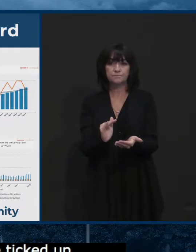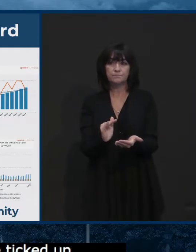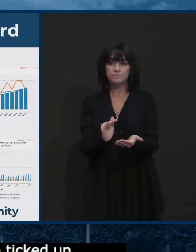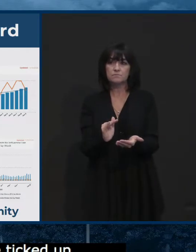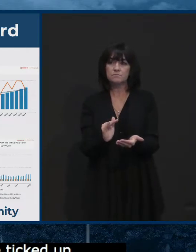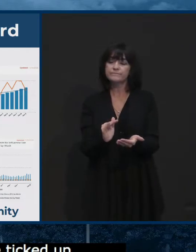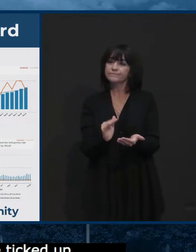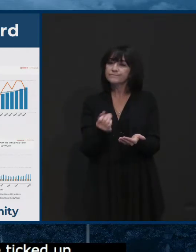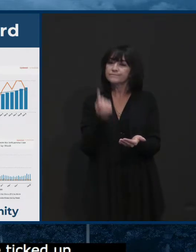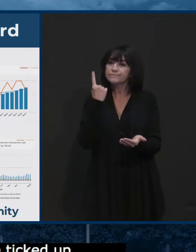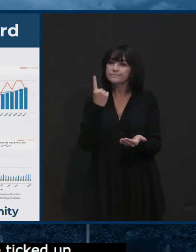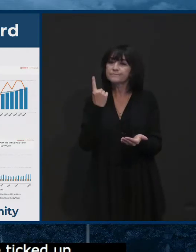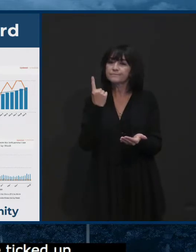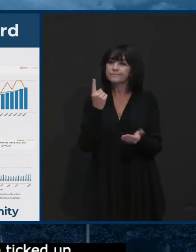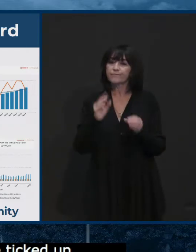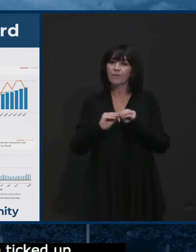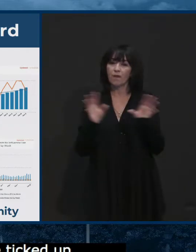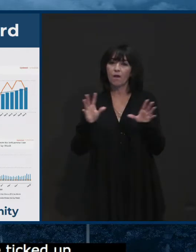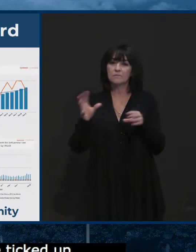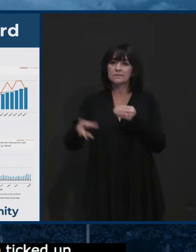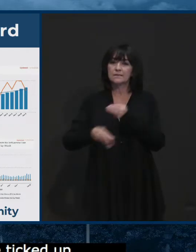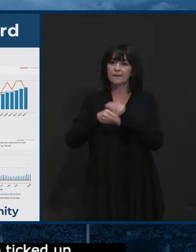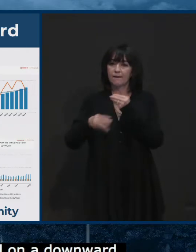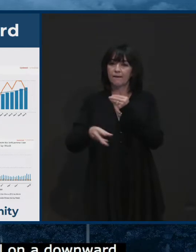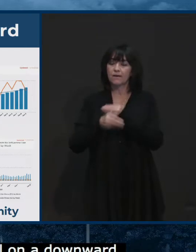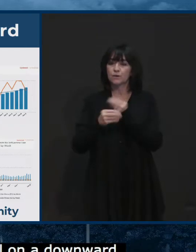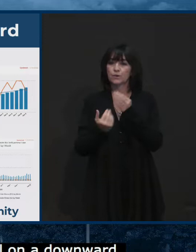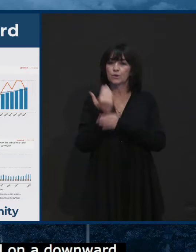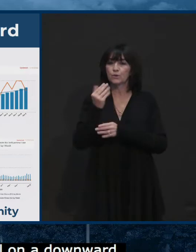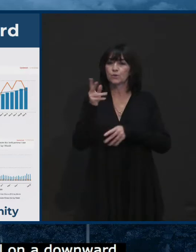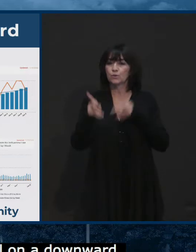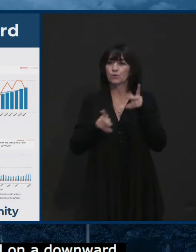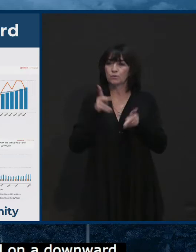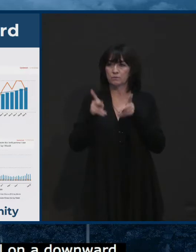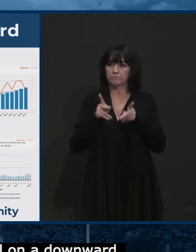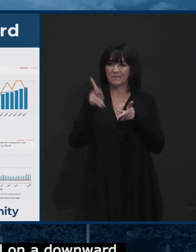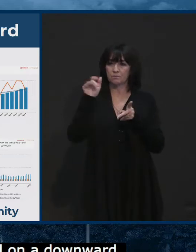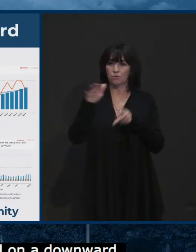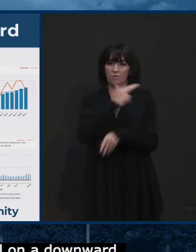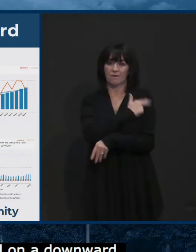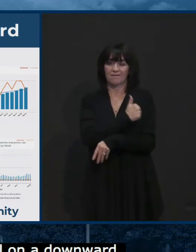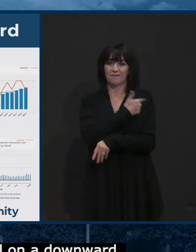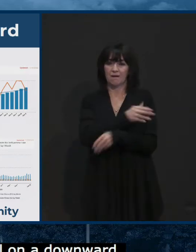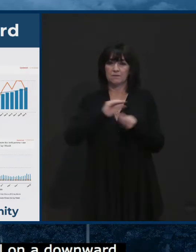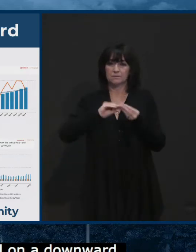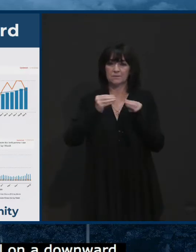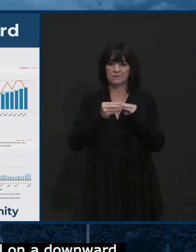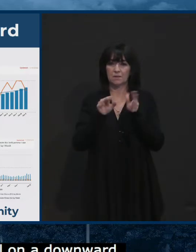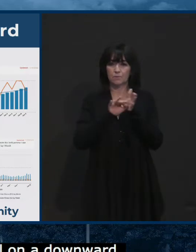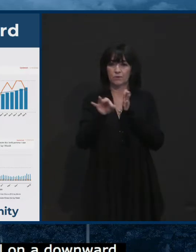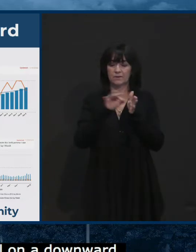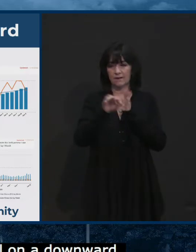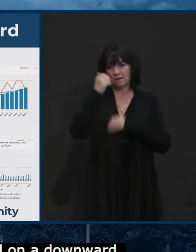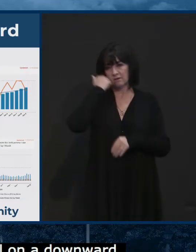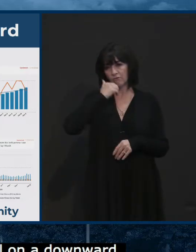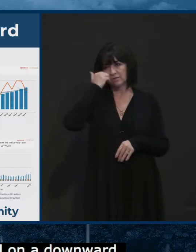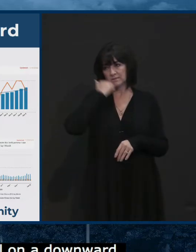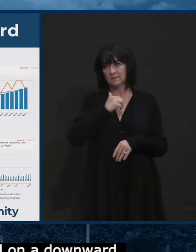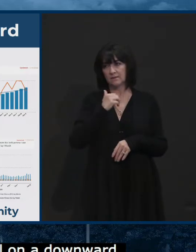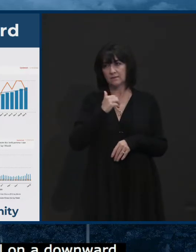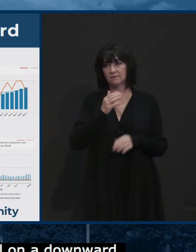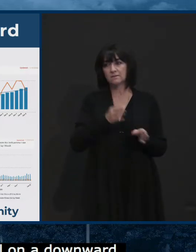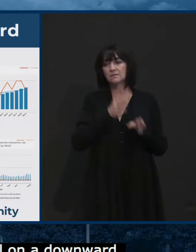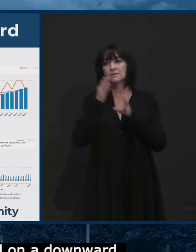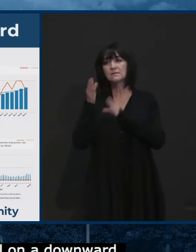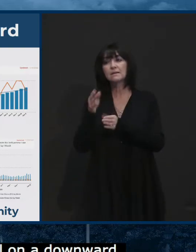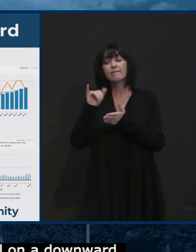adding new people to that hospital census on a day-to-day basis. The new positive cases is very